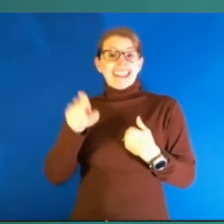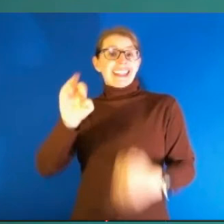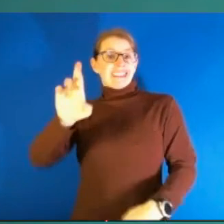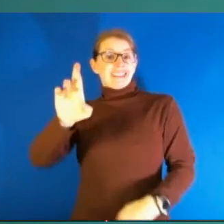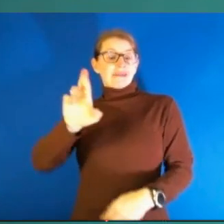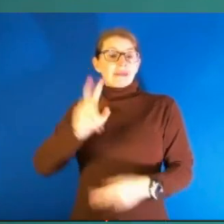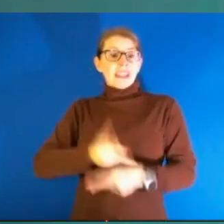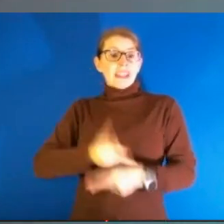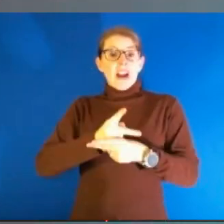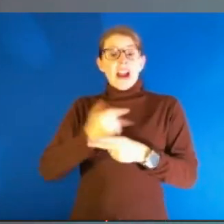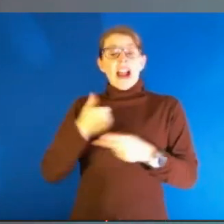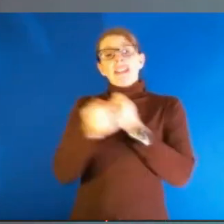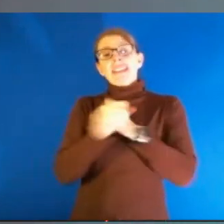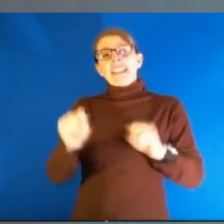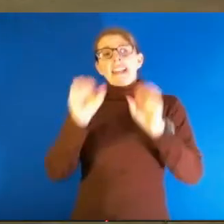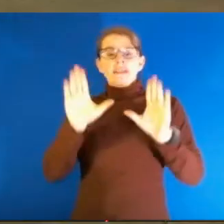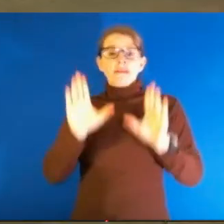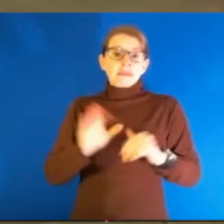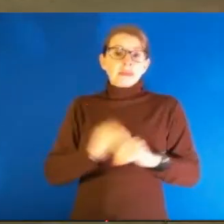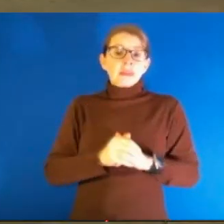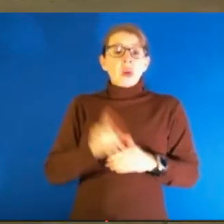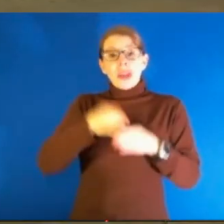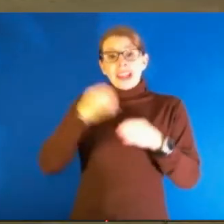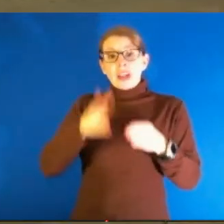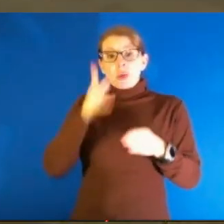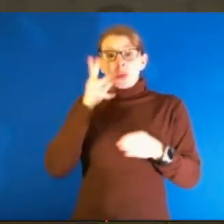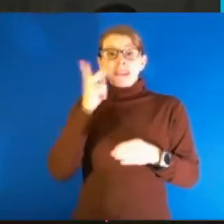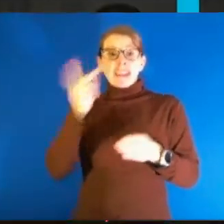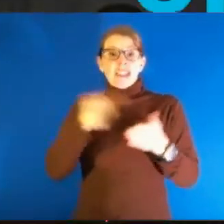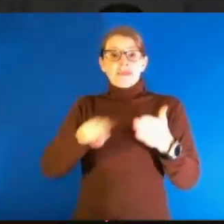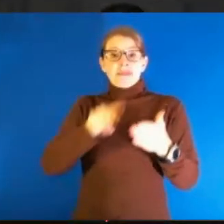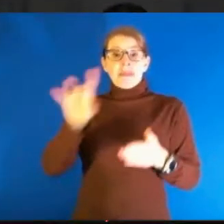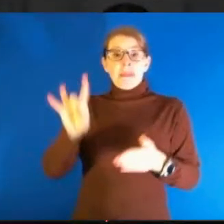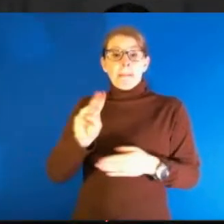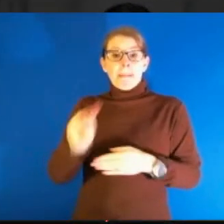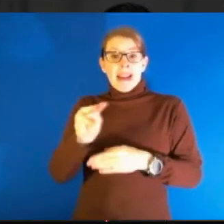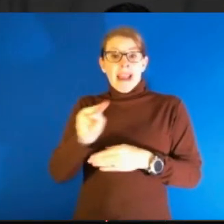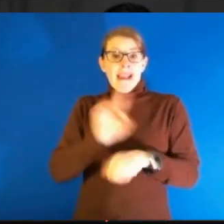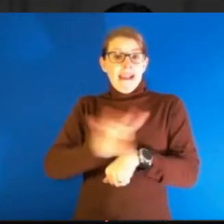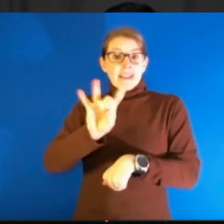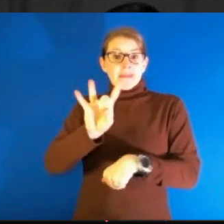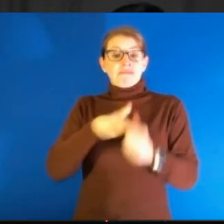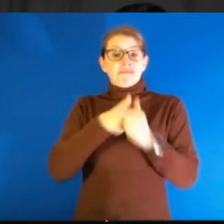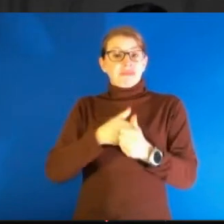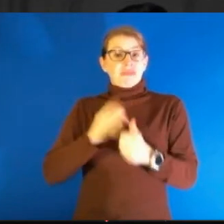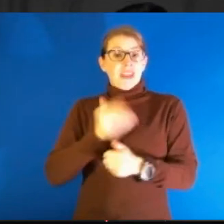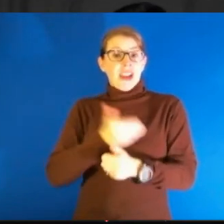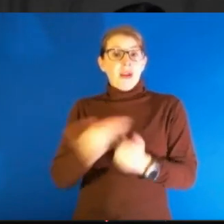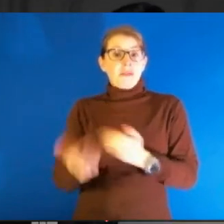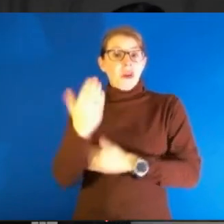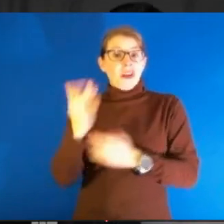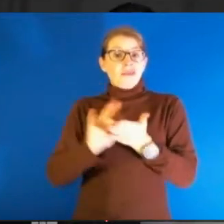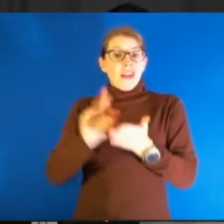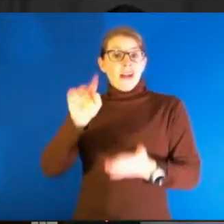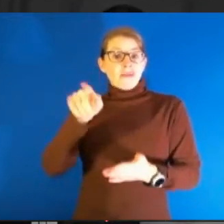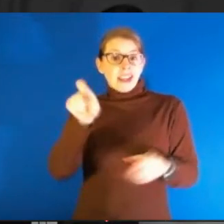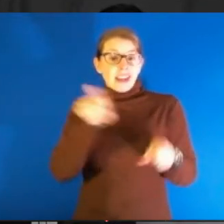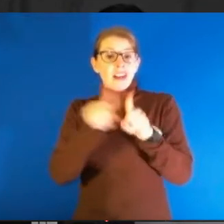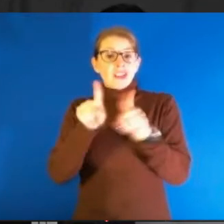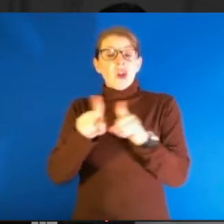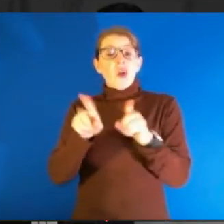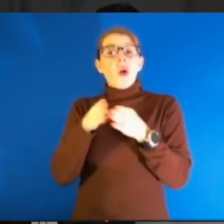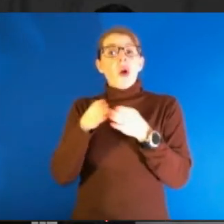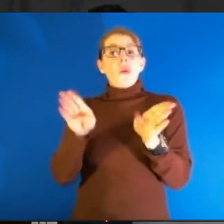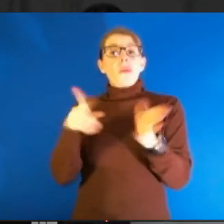have a safe, fantastic weekend. We'll see you back here Monday at 8. Subscribe to our morning medical update and open mics